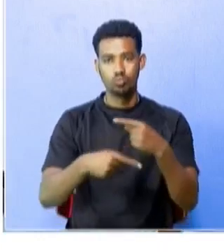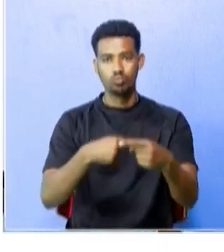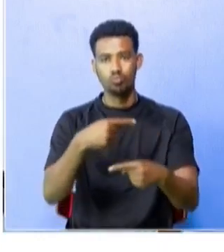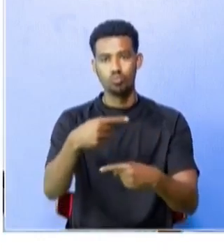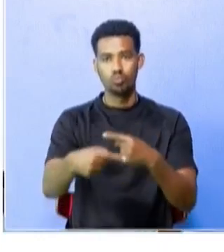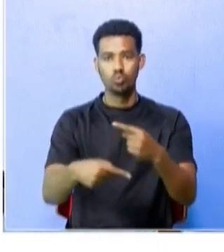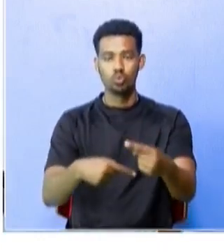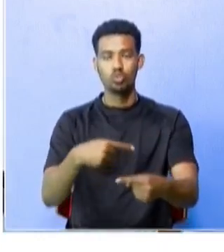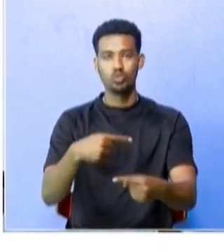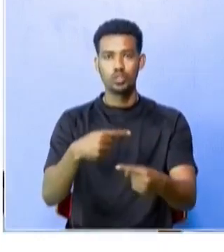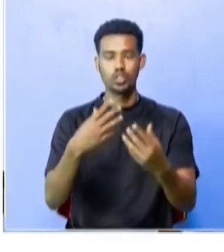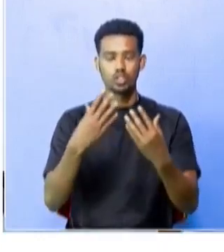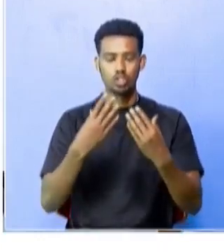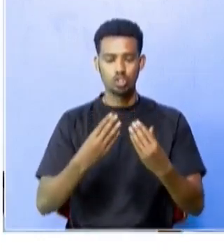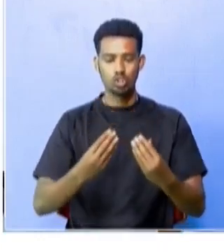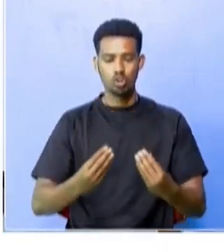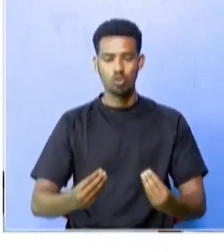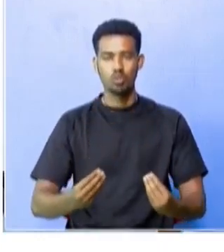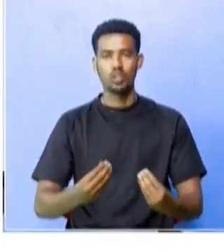slowly.